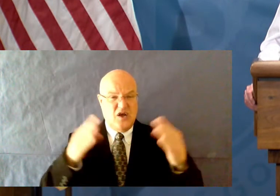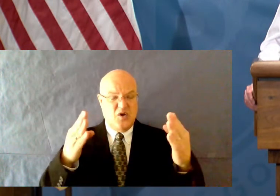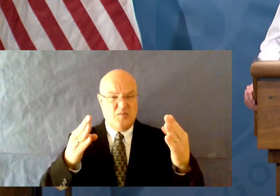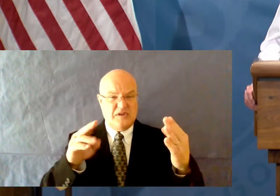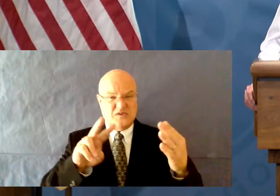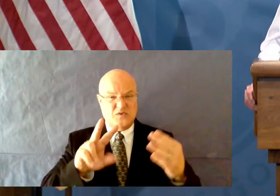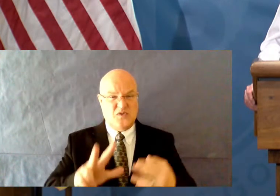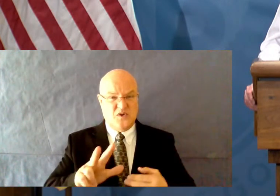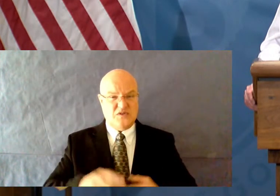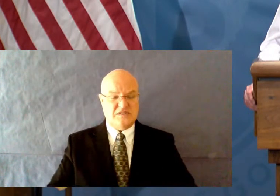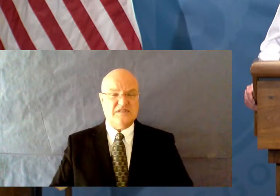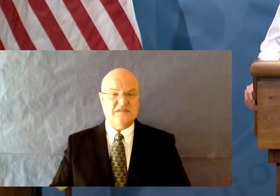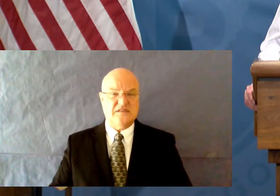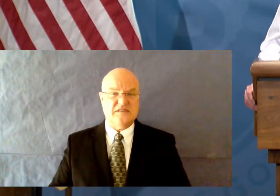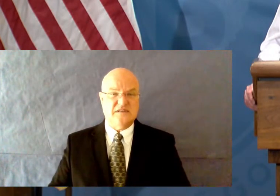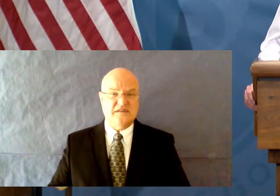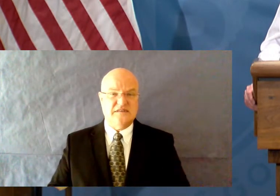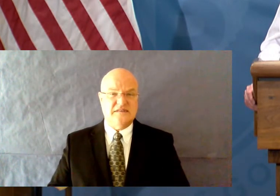2/3?